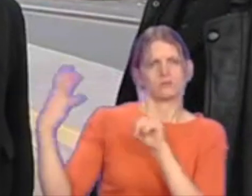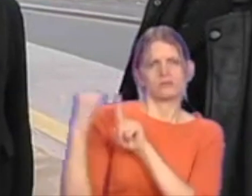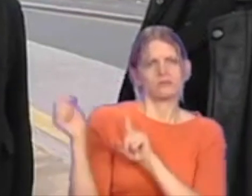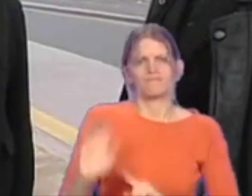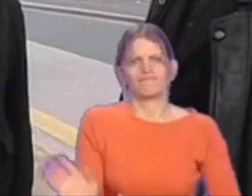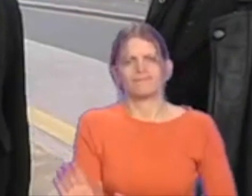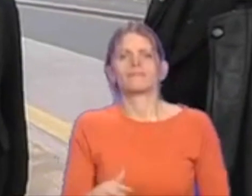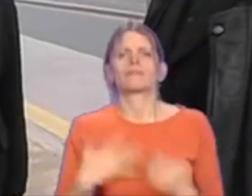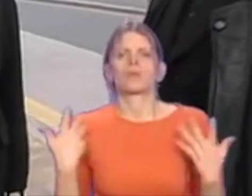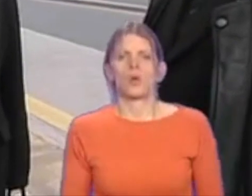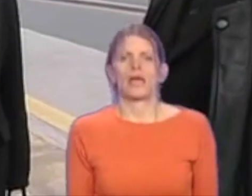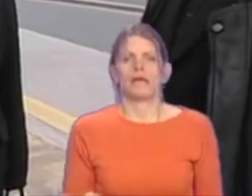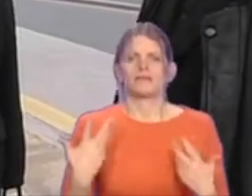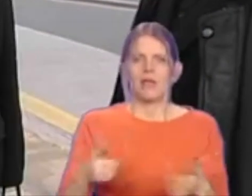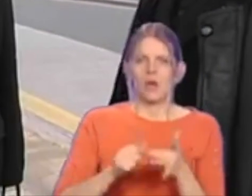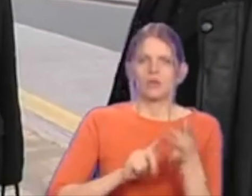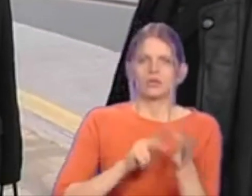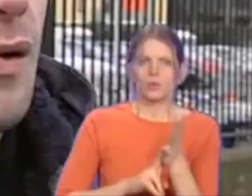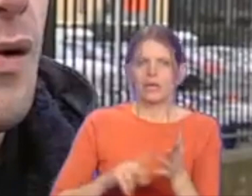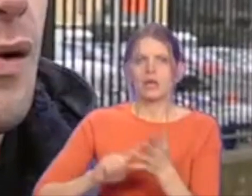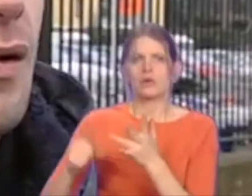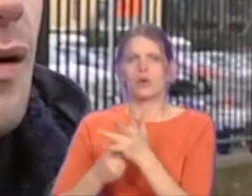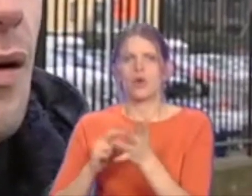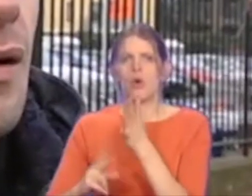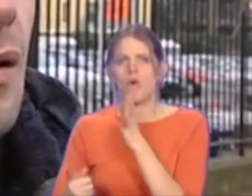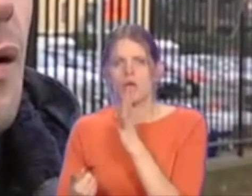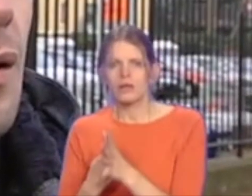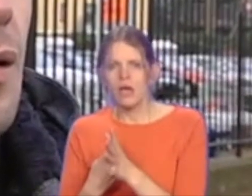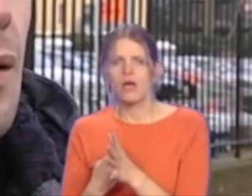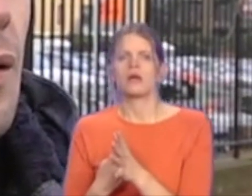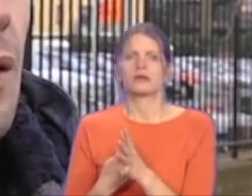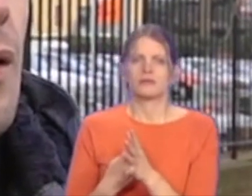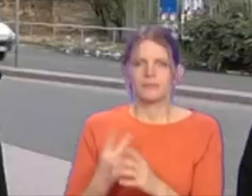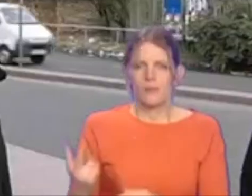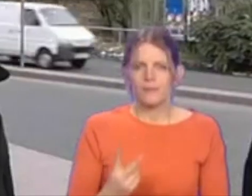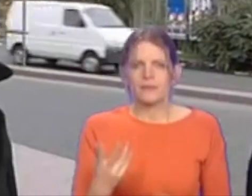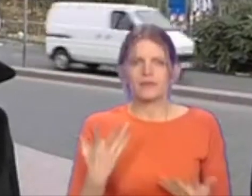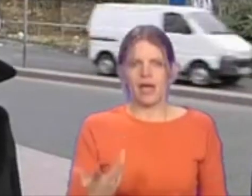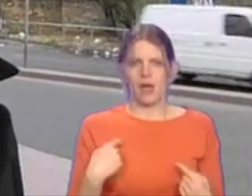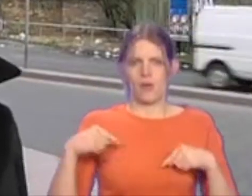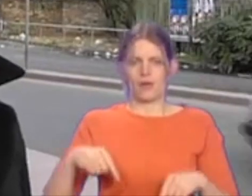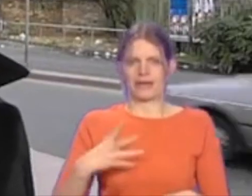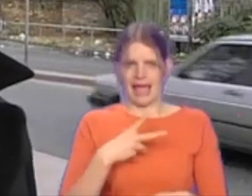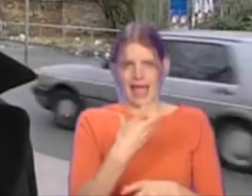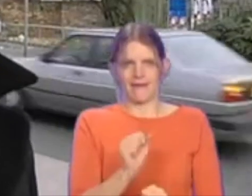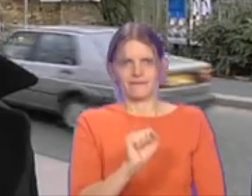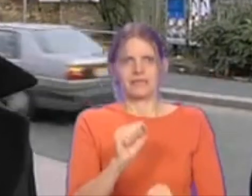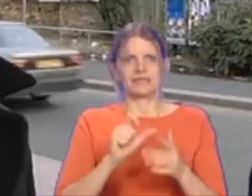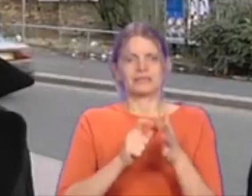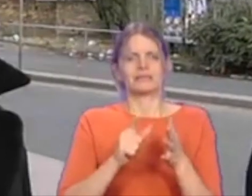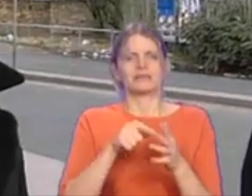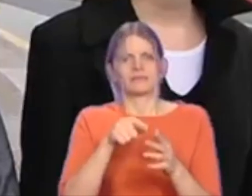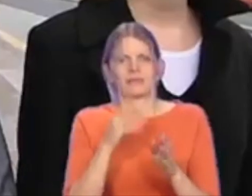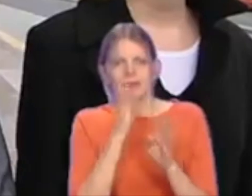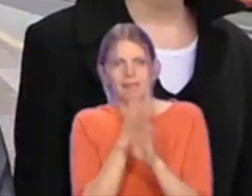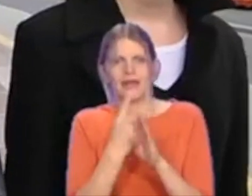Okay, Julian and Lorna, we've done the dead letterbox. What we're going to do now is the brush contact. Something you would be doing this for would be usually in an